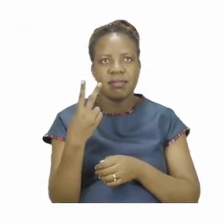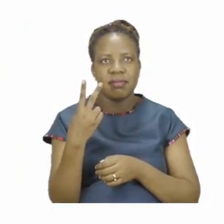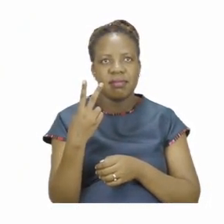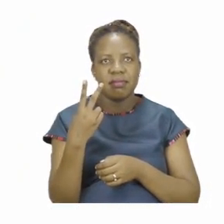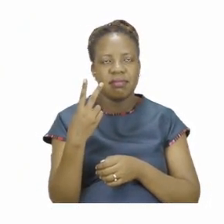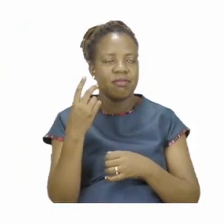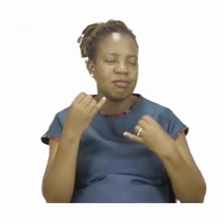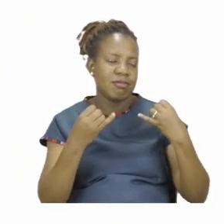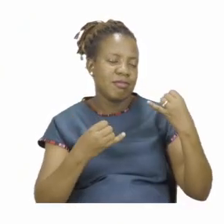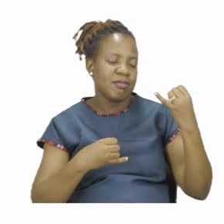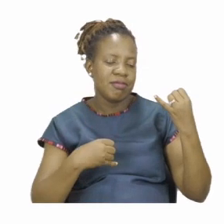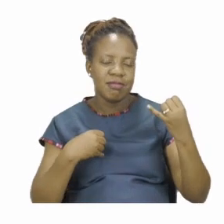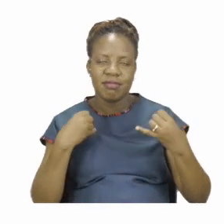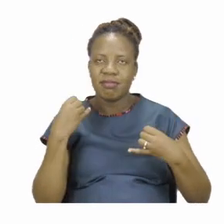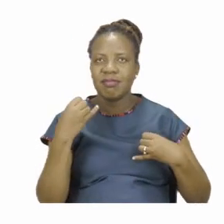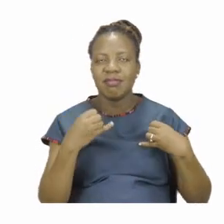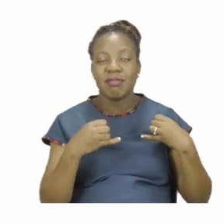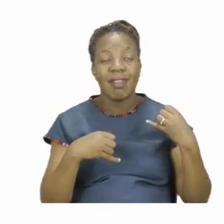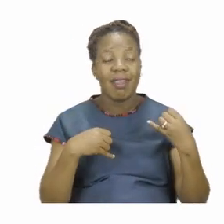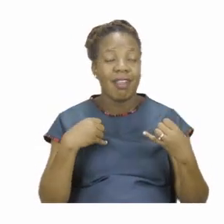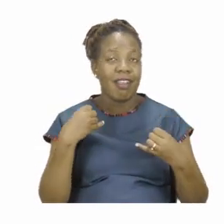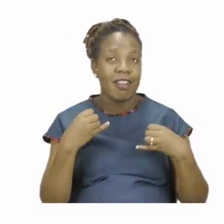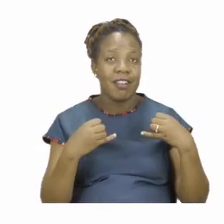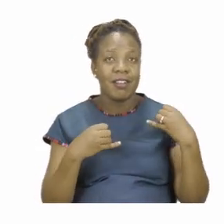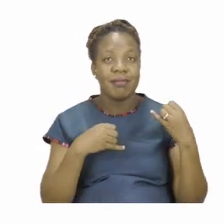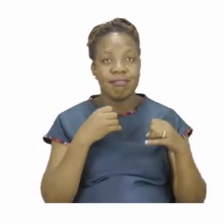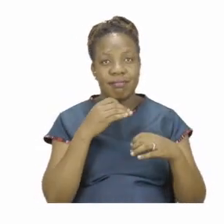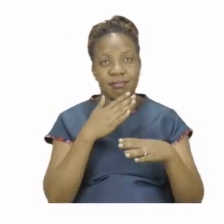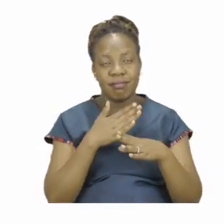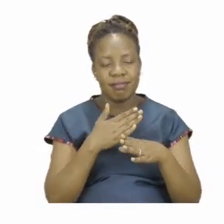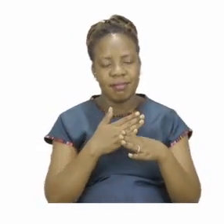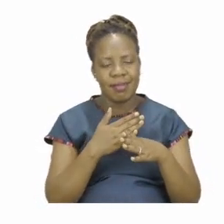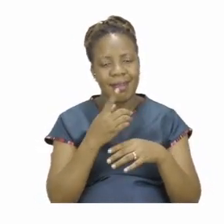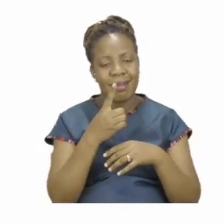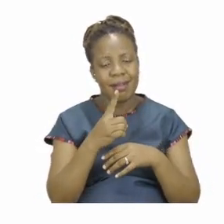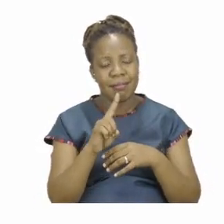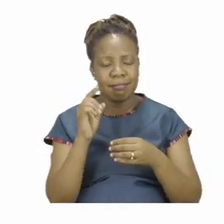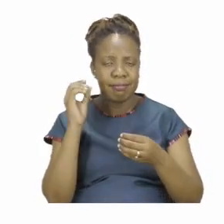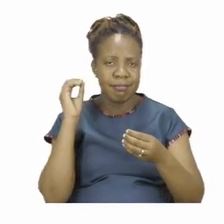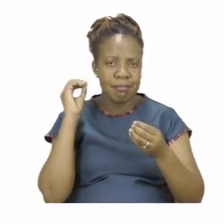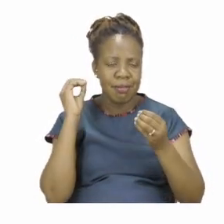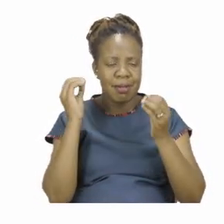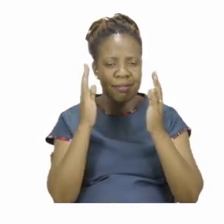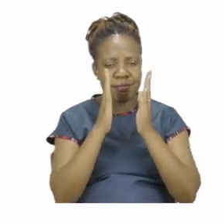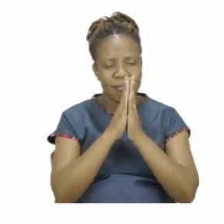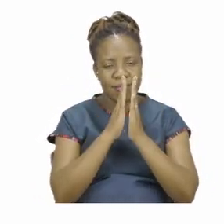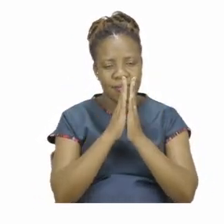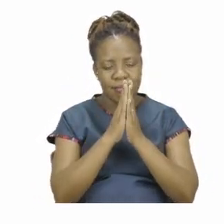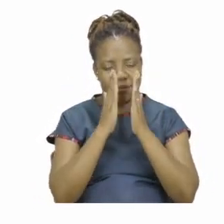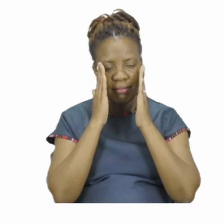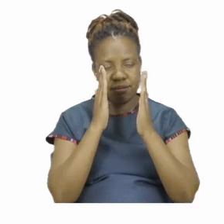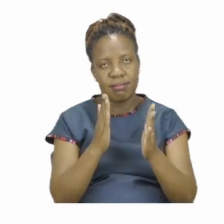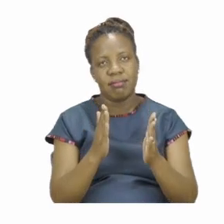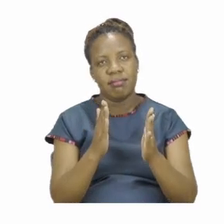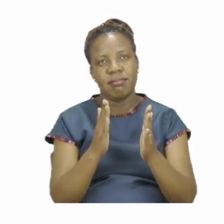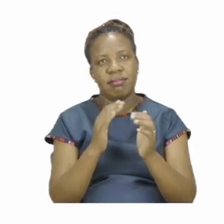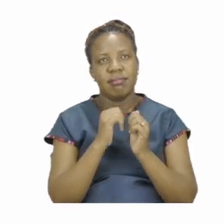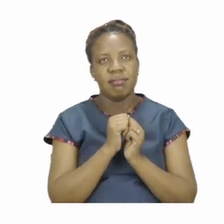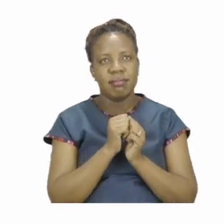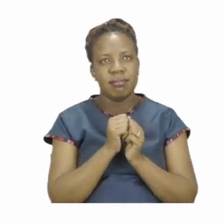fun, but it's a little confusing, so I want you to listen carefully. Today, we are going to do what is